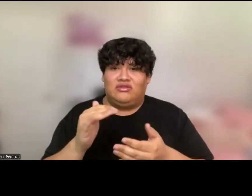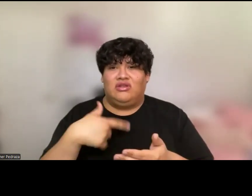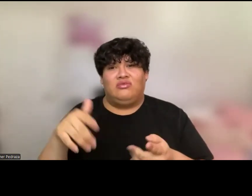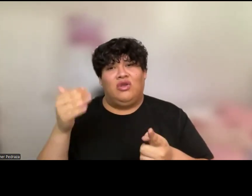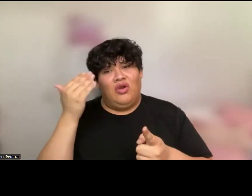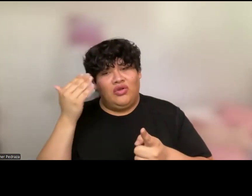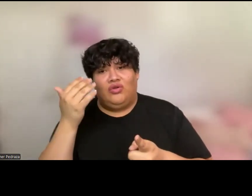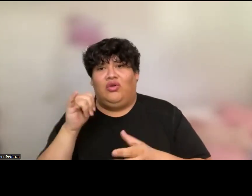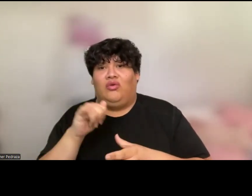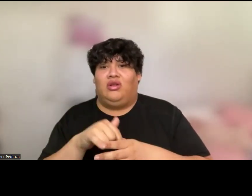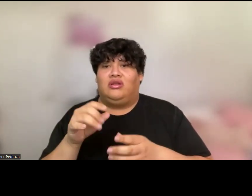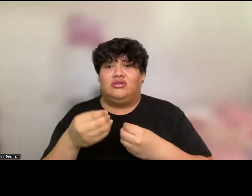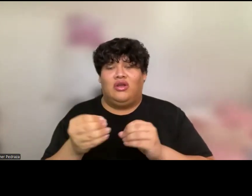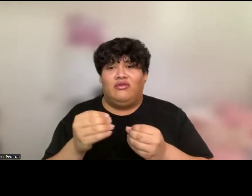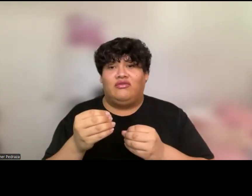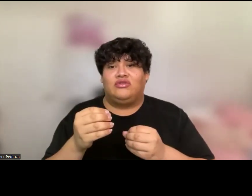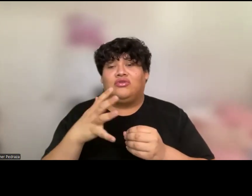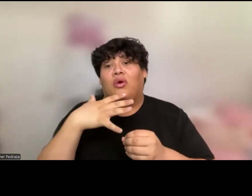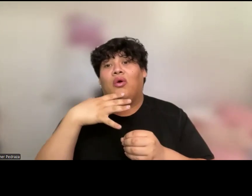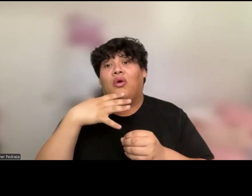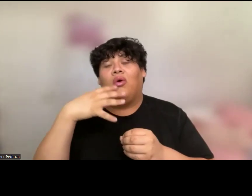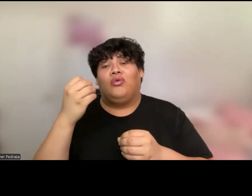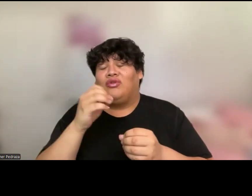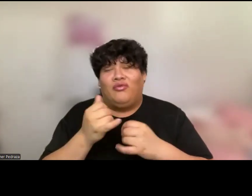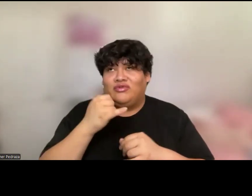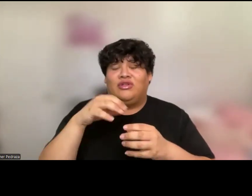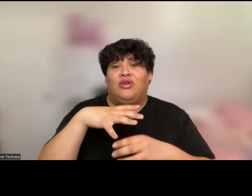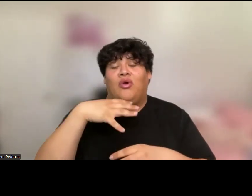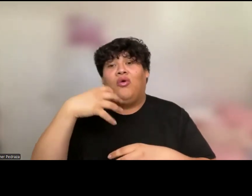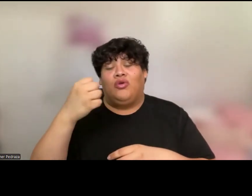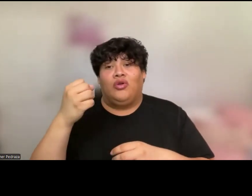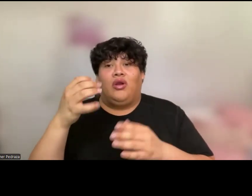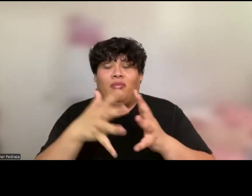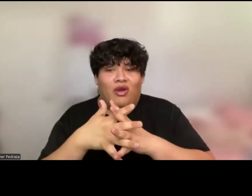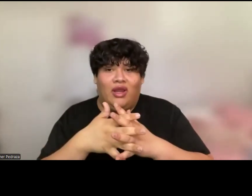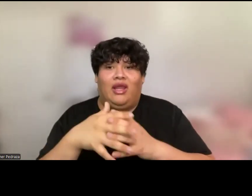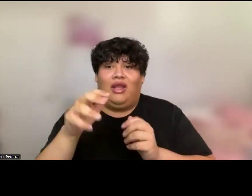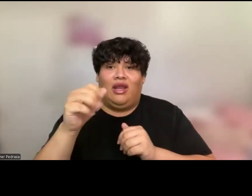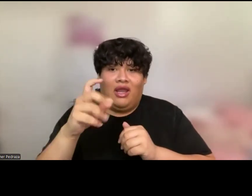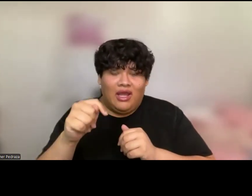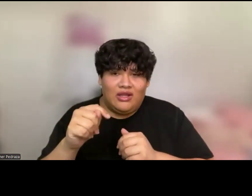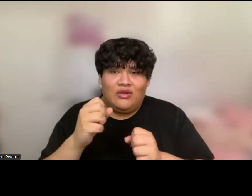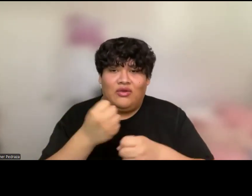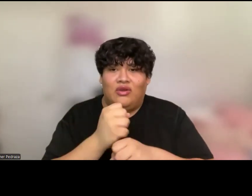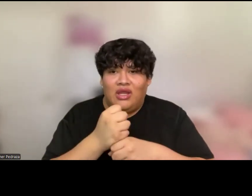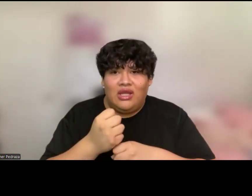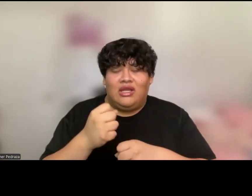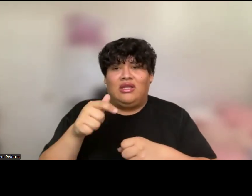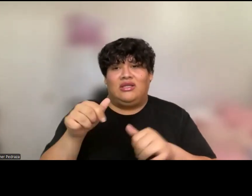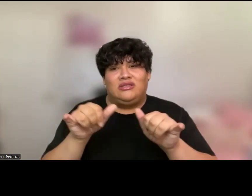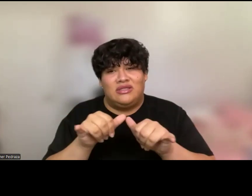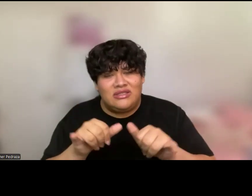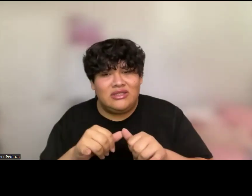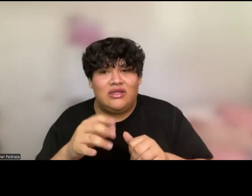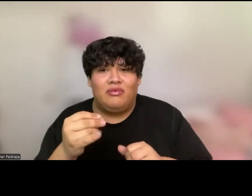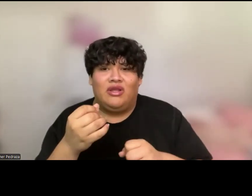know, the Older Americans Act created the long-term care ombudsman system and really codified it